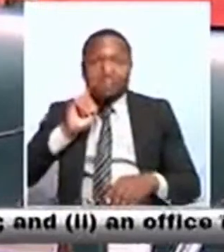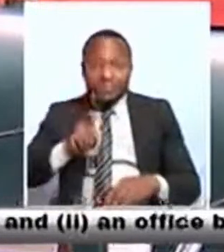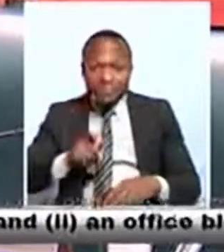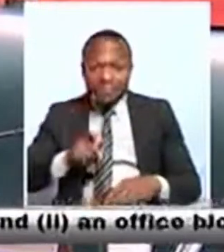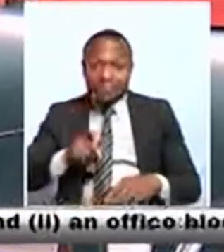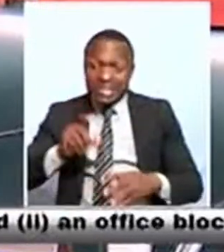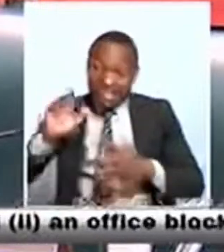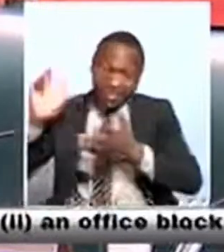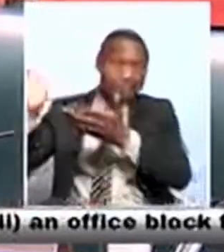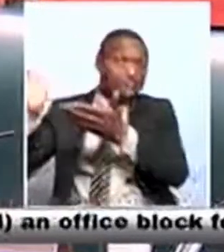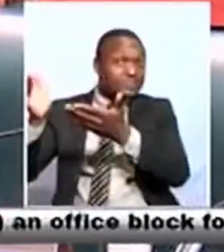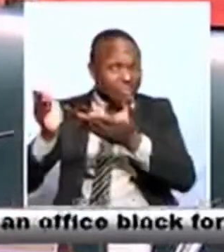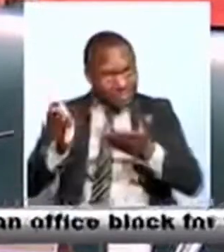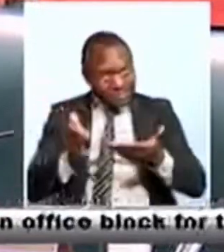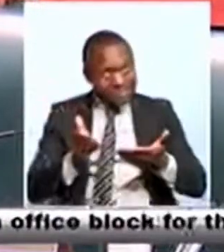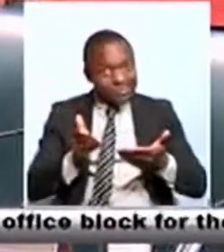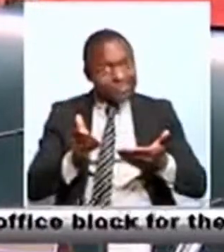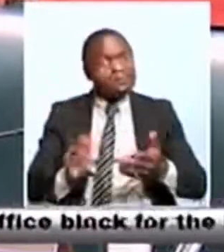the,